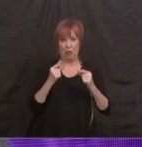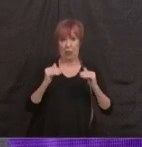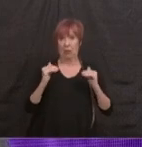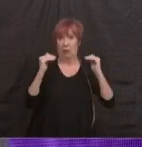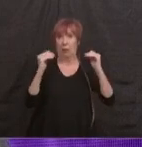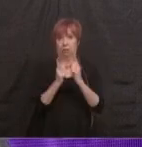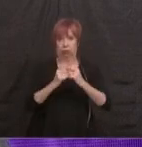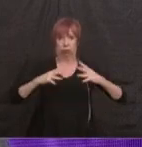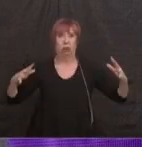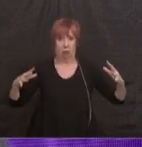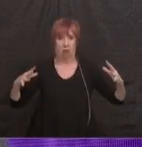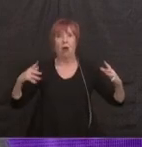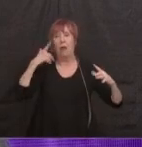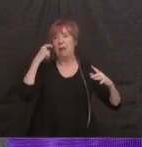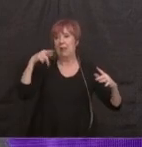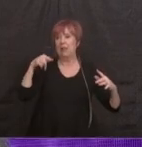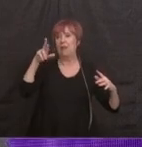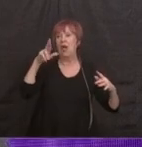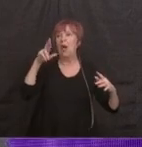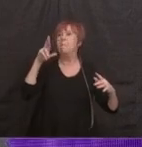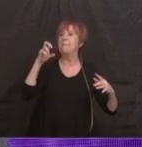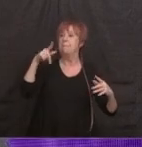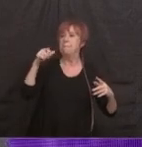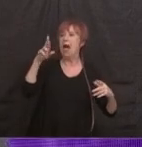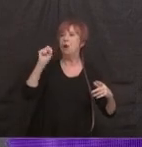and perestroika, which is topical again, really.